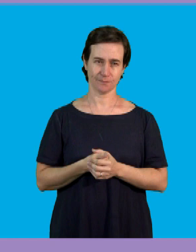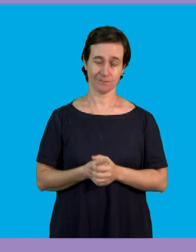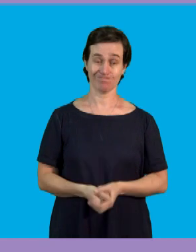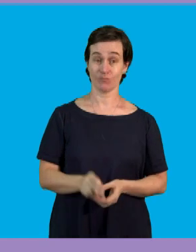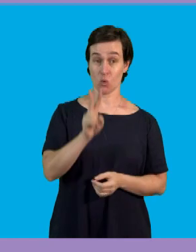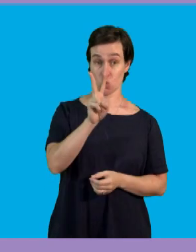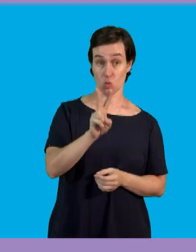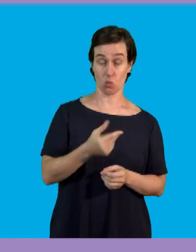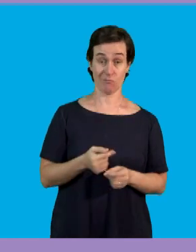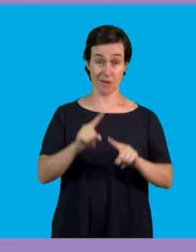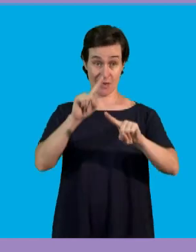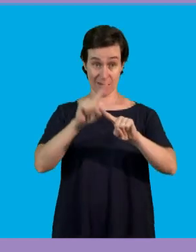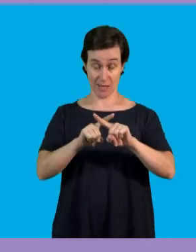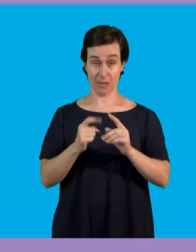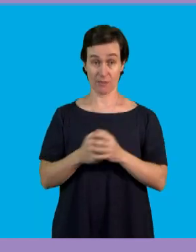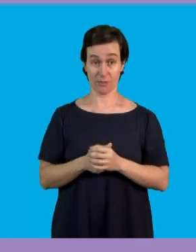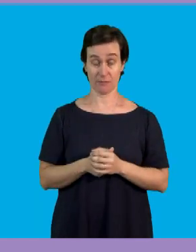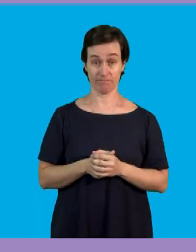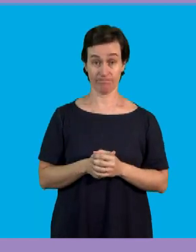2 multiplied by